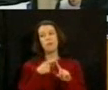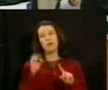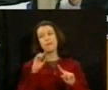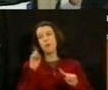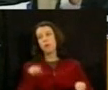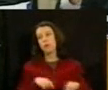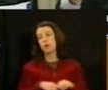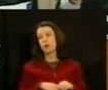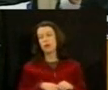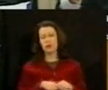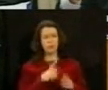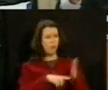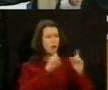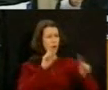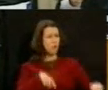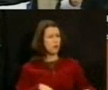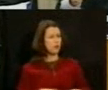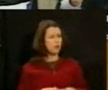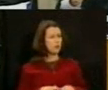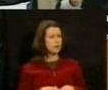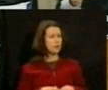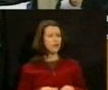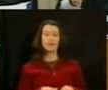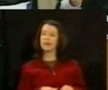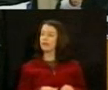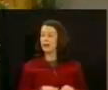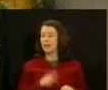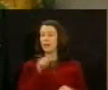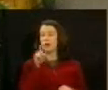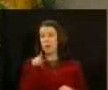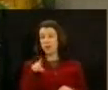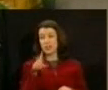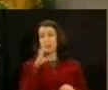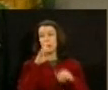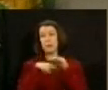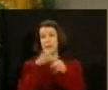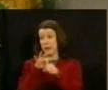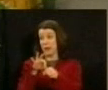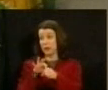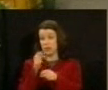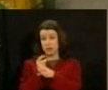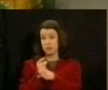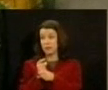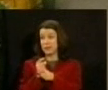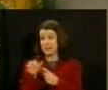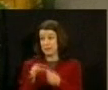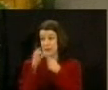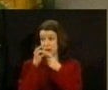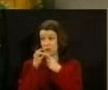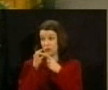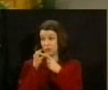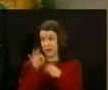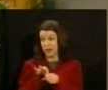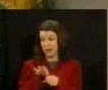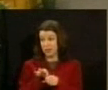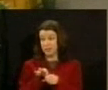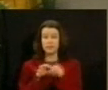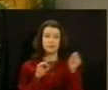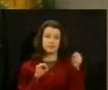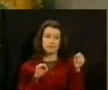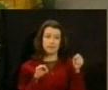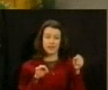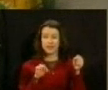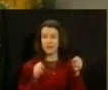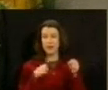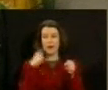order? I was just the question on the floor is the election, correct? Special election. Mm-hmm. And I just think we're talking